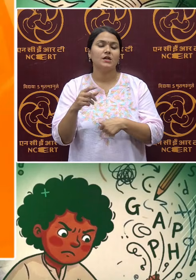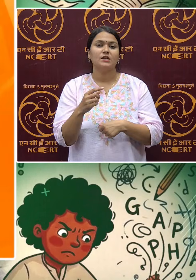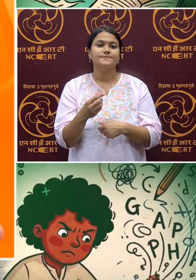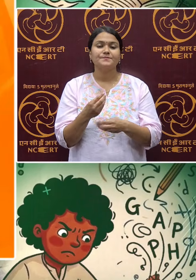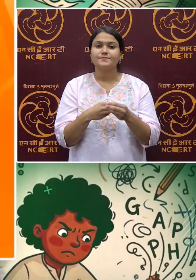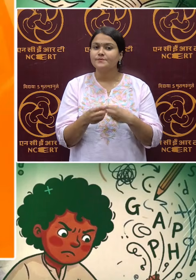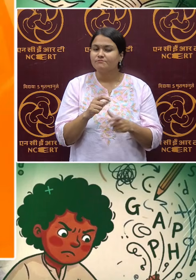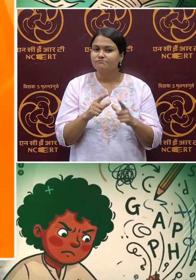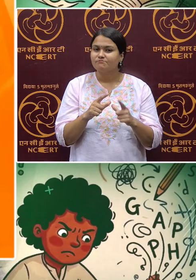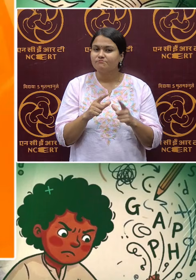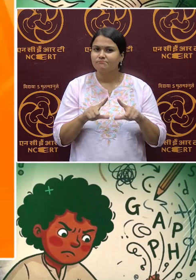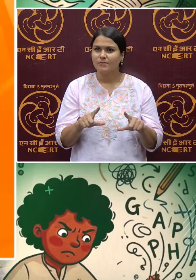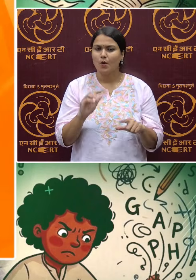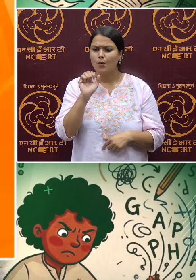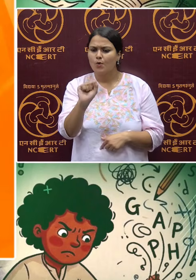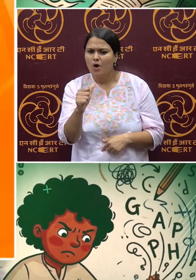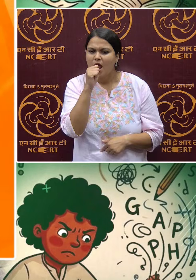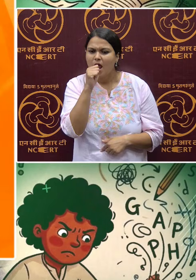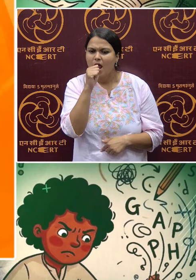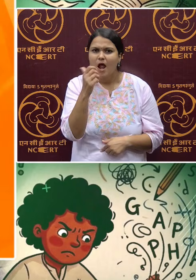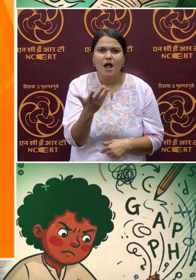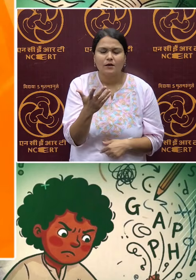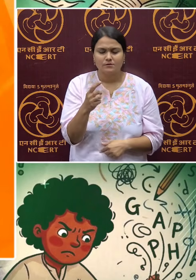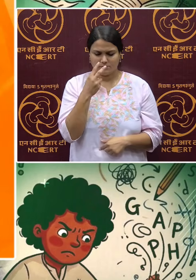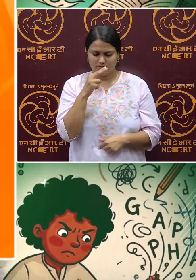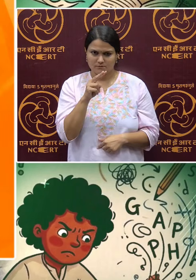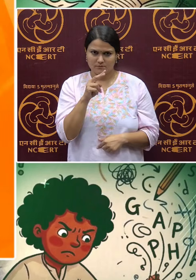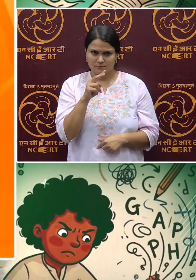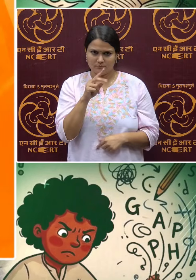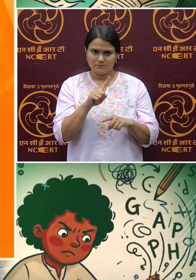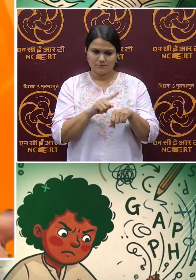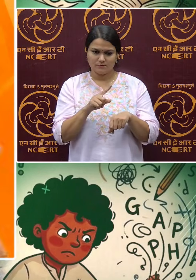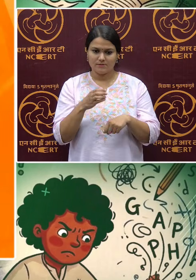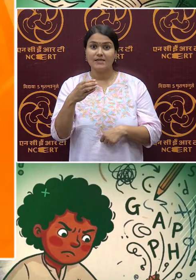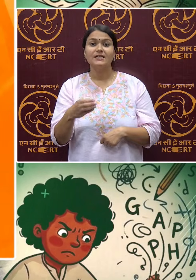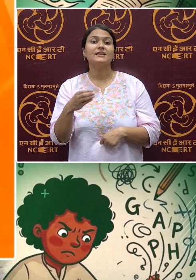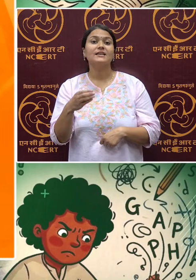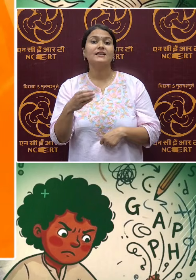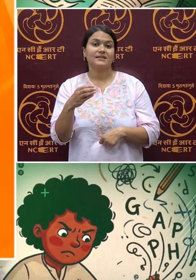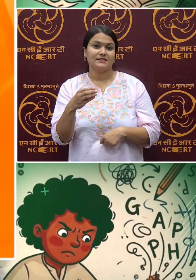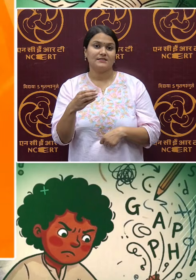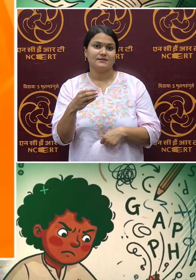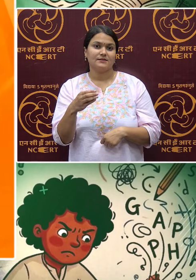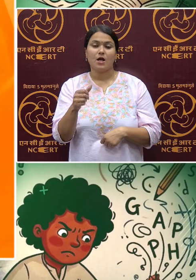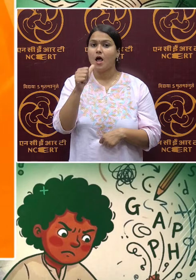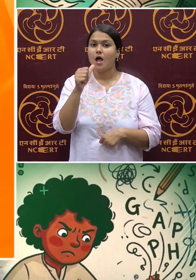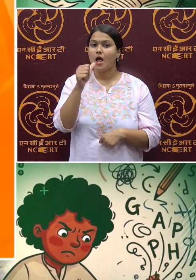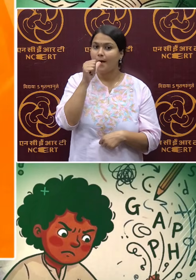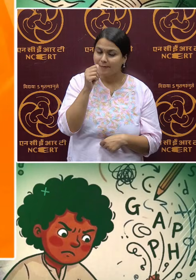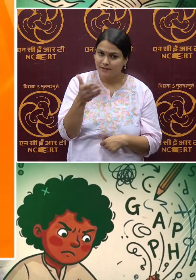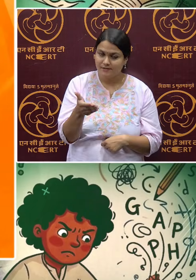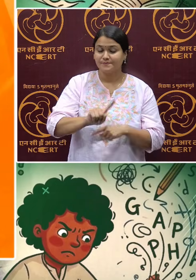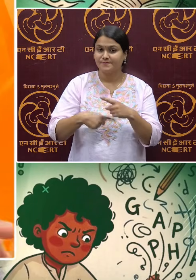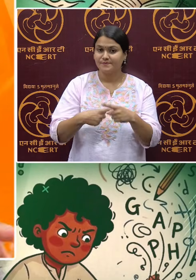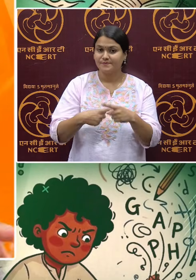drinking? He will look at you, wait for a minute, and then say glass. And then only say water. Yes. So